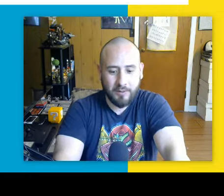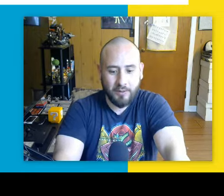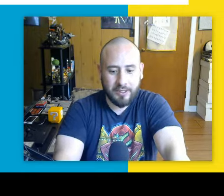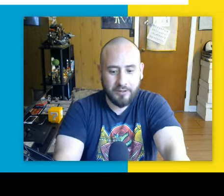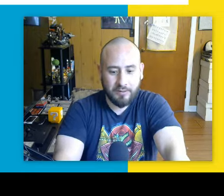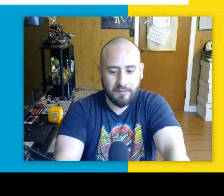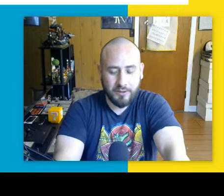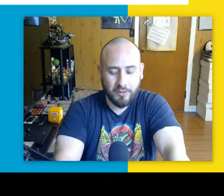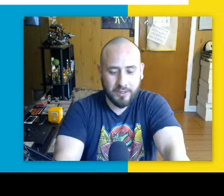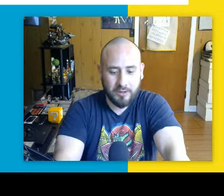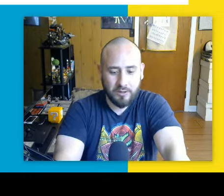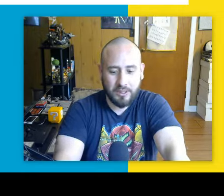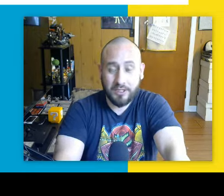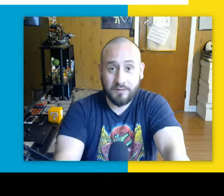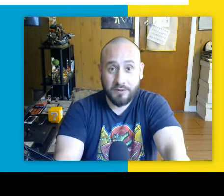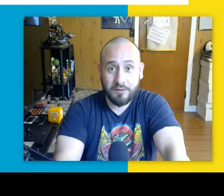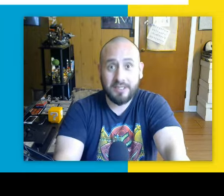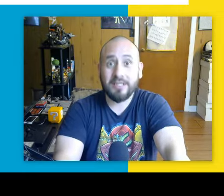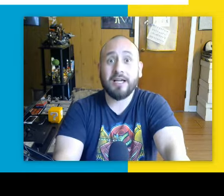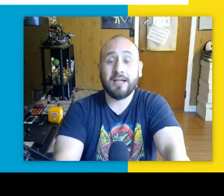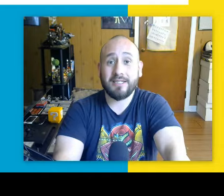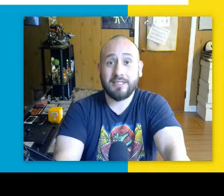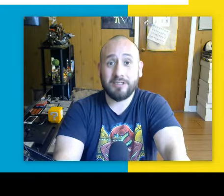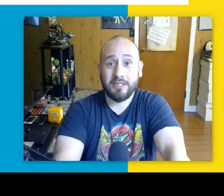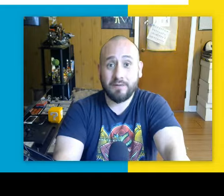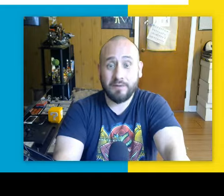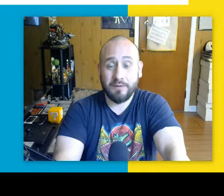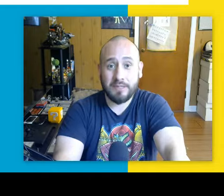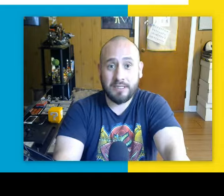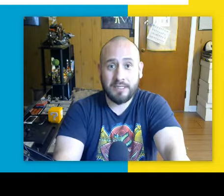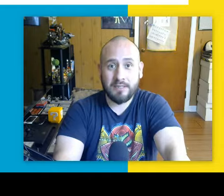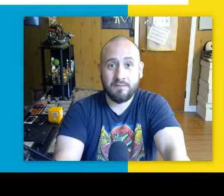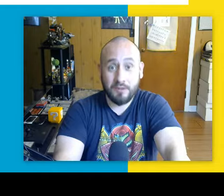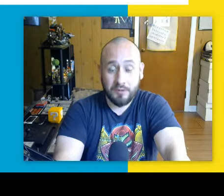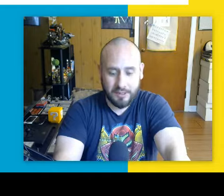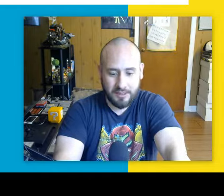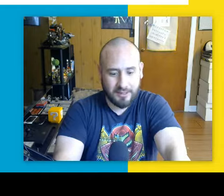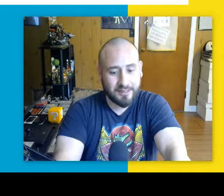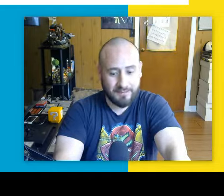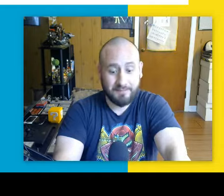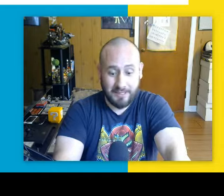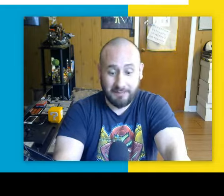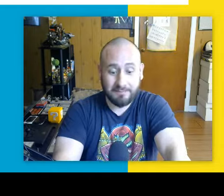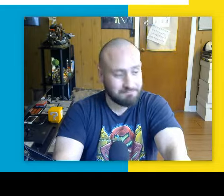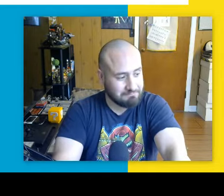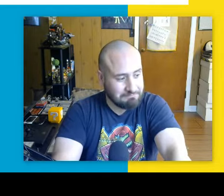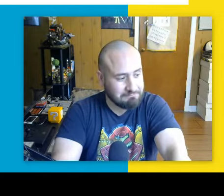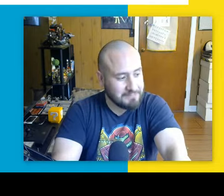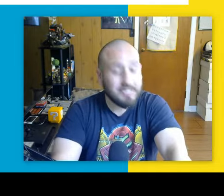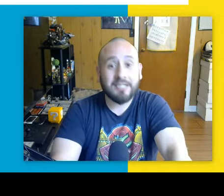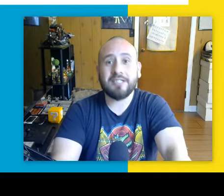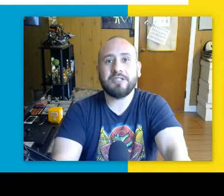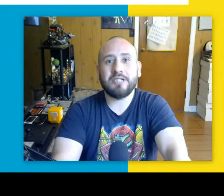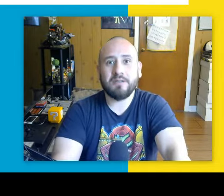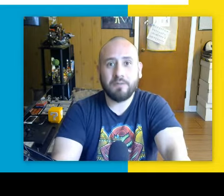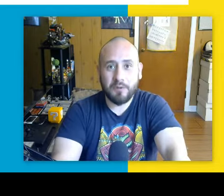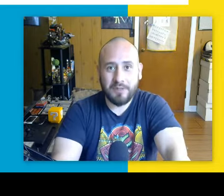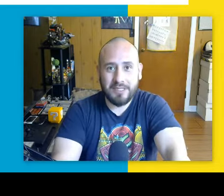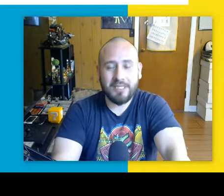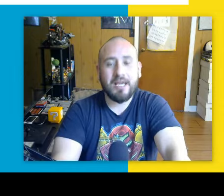I'm going to review with you the lunch foods. I'm going to teach you dinner foods. Yup. Going to teach you